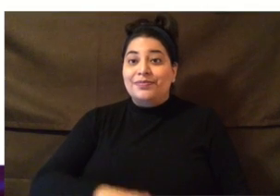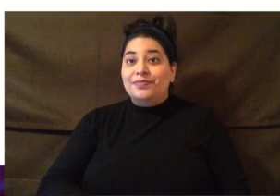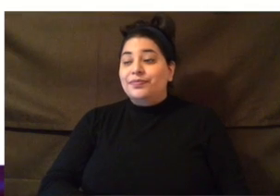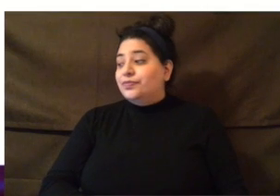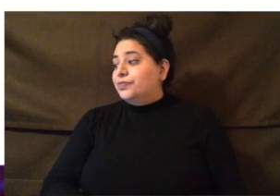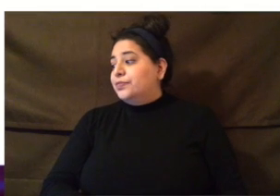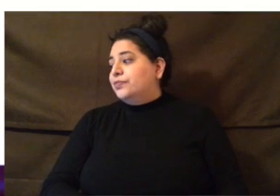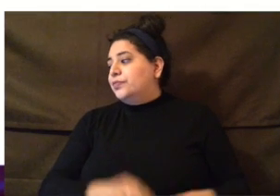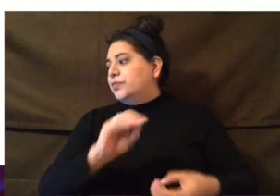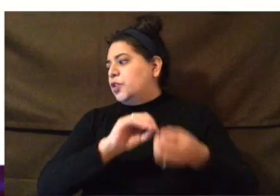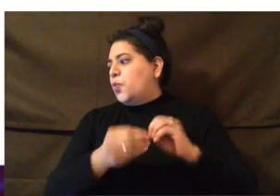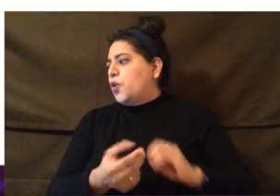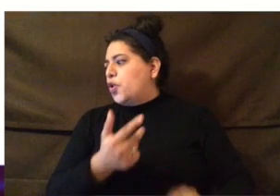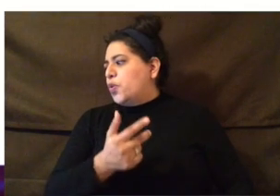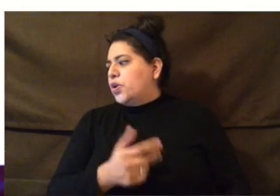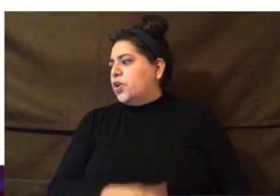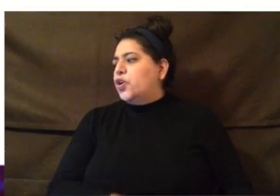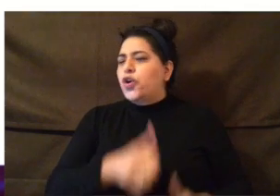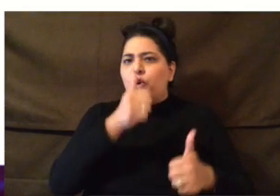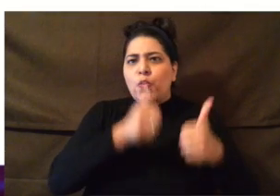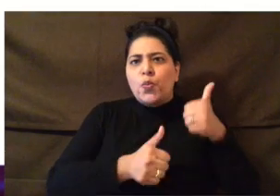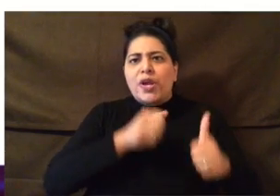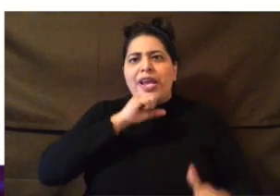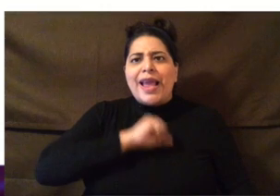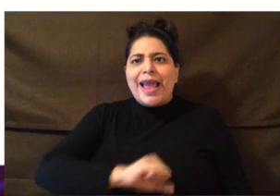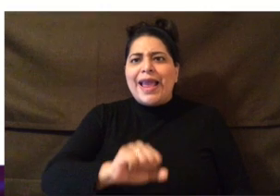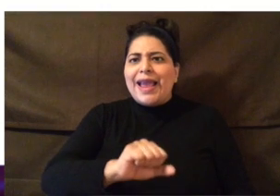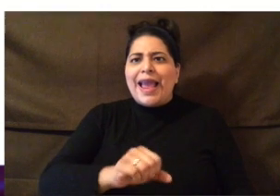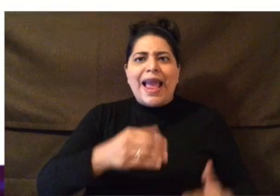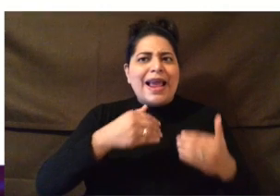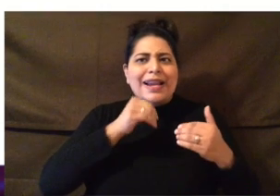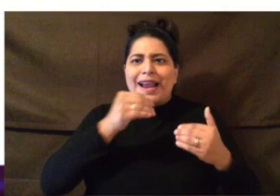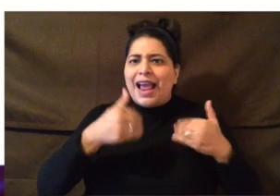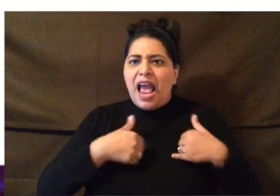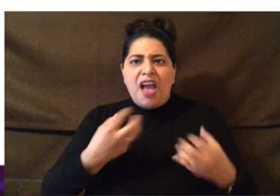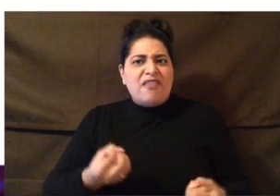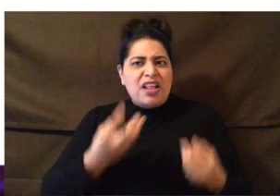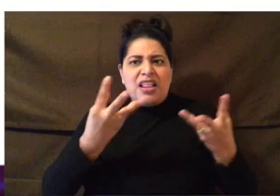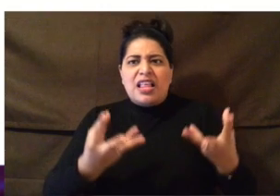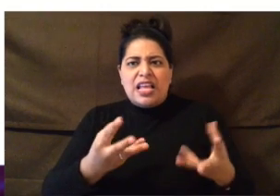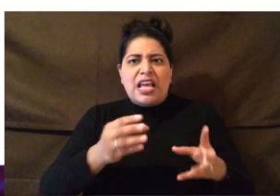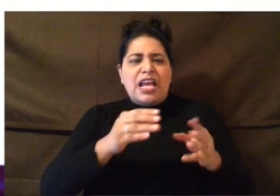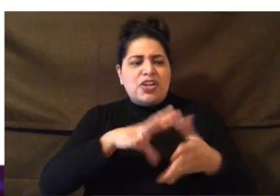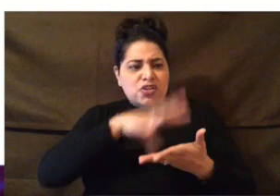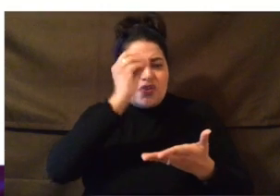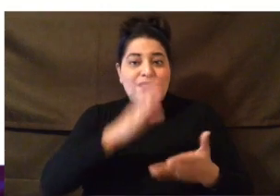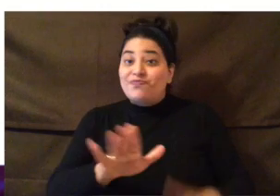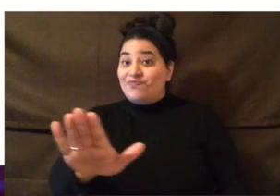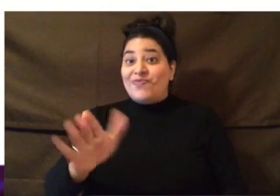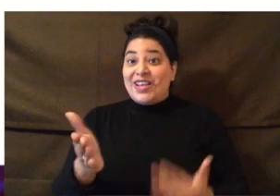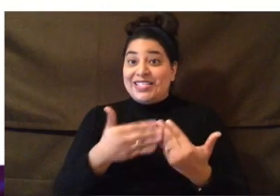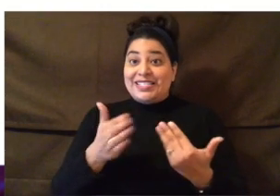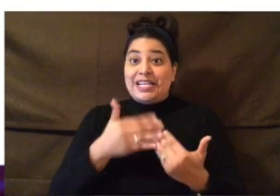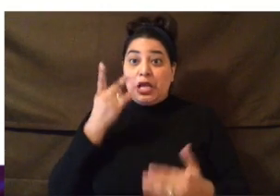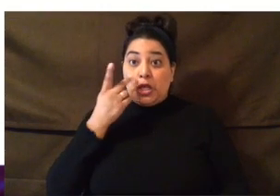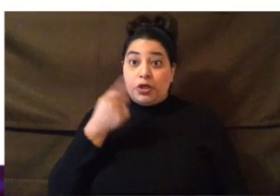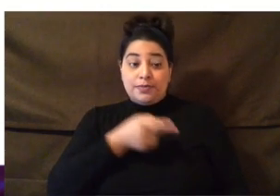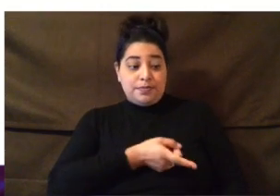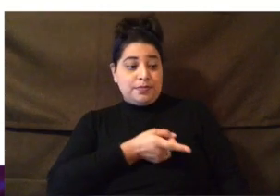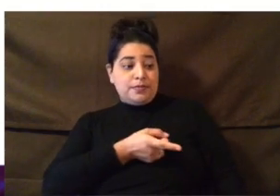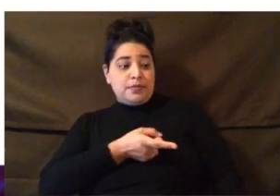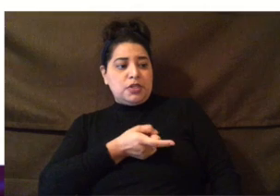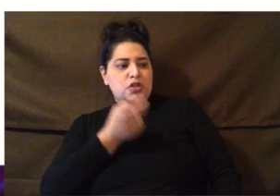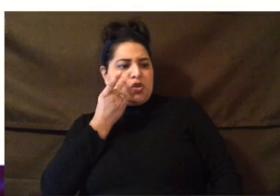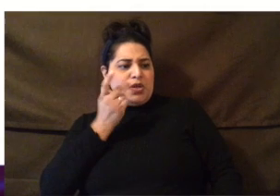Number 3. Which age had the least number of students? Oh, this one's easy. Just by looking at it, okay? It looks